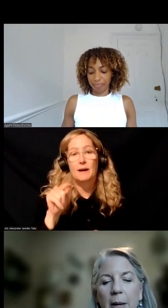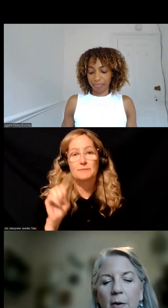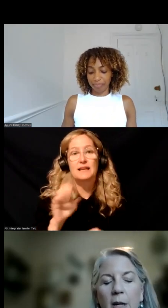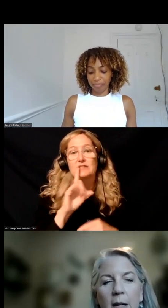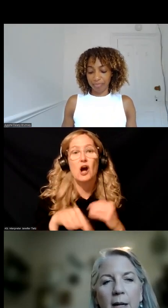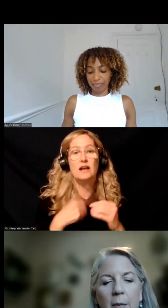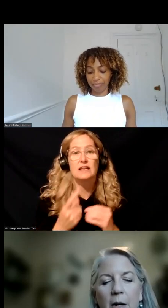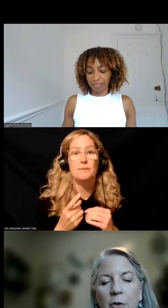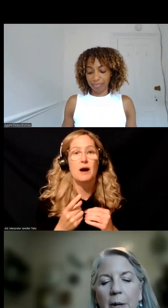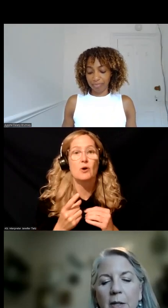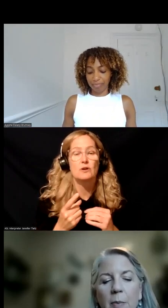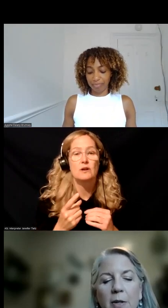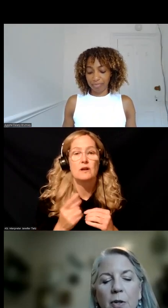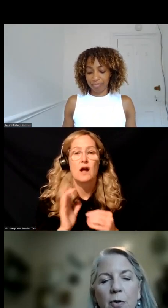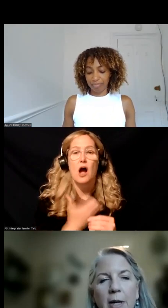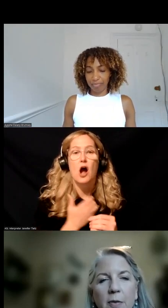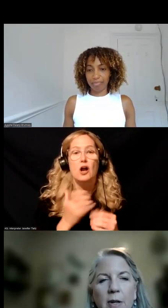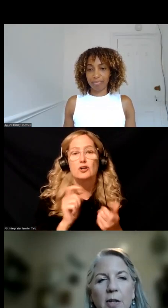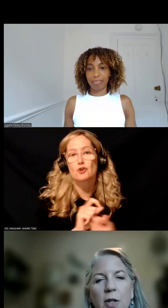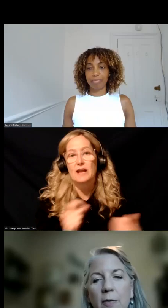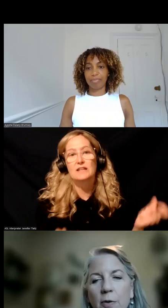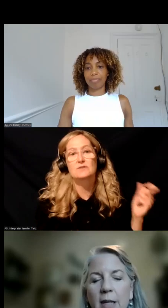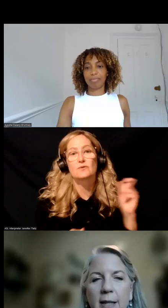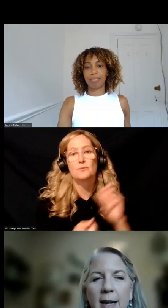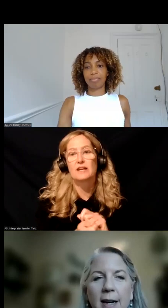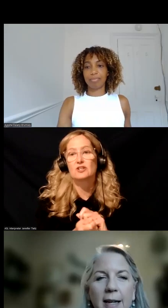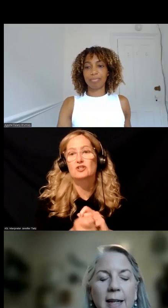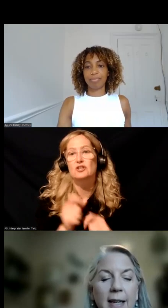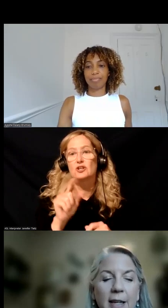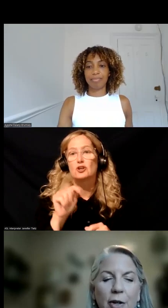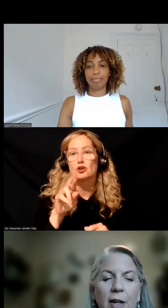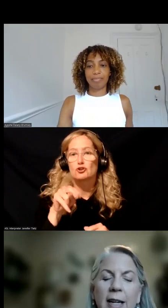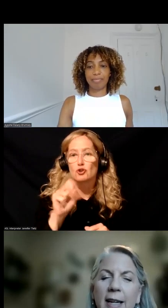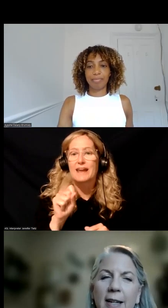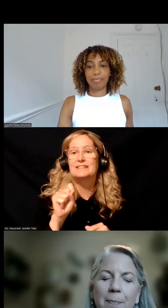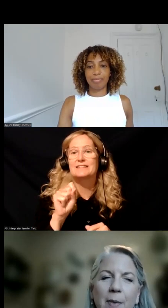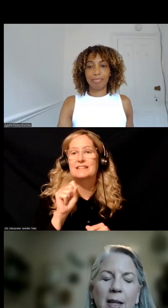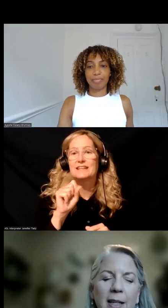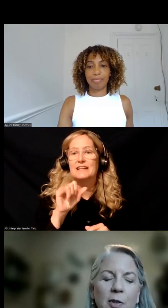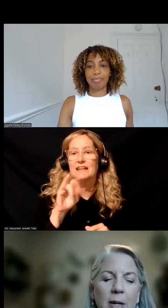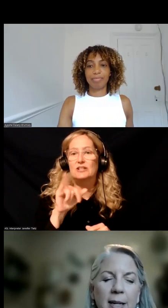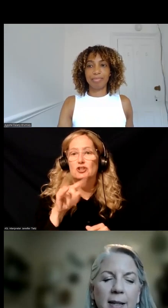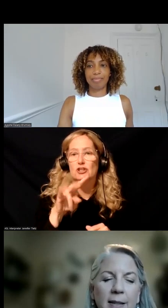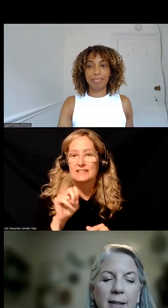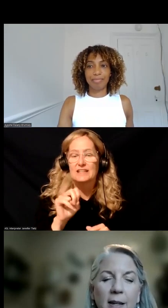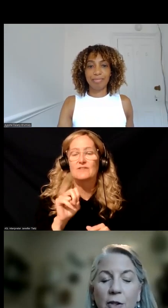little bit about our Transformation Transfer Initiative, or TTI, here. In